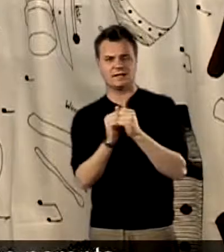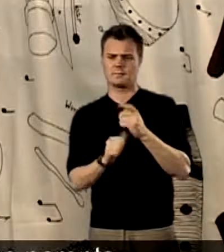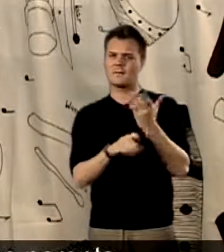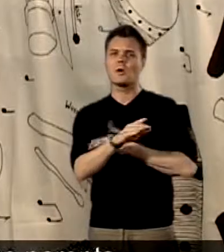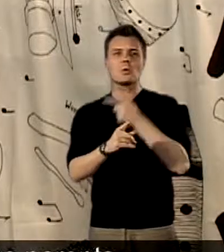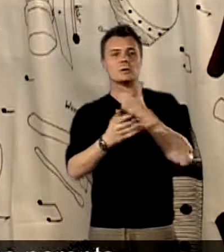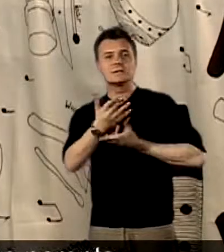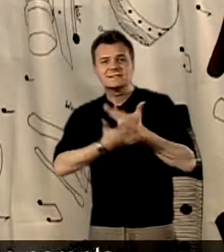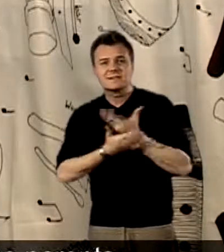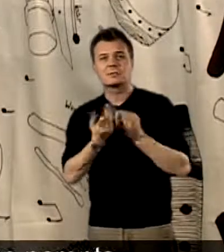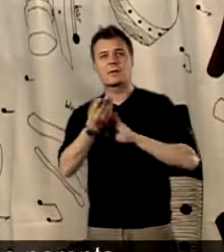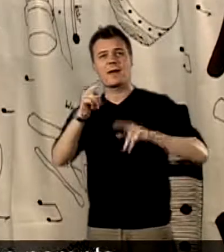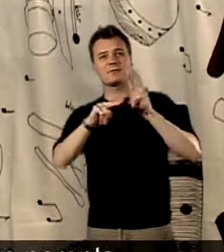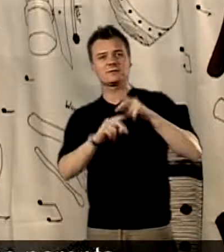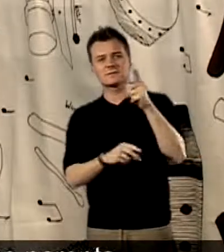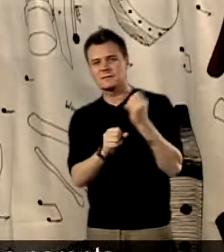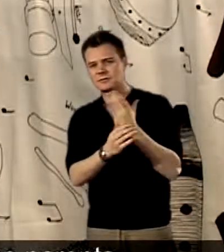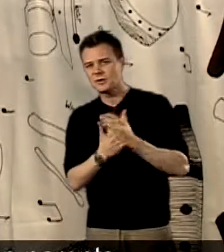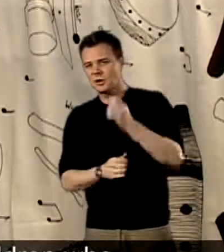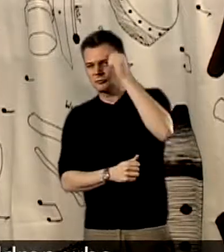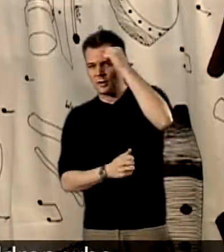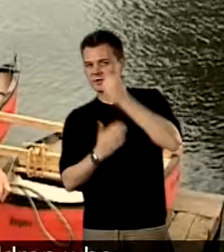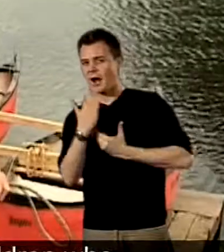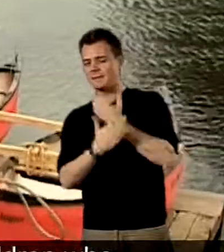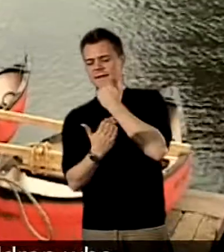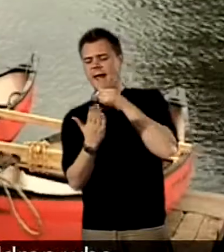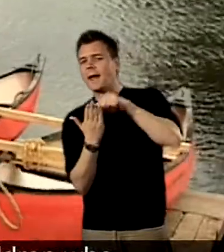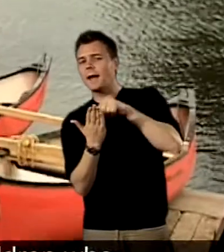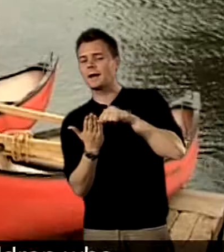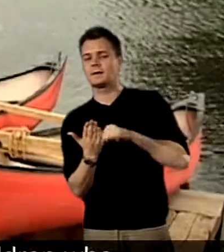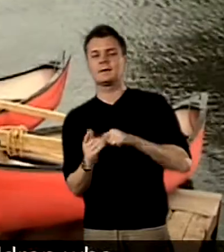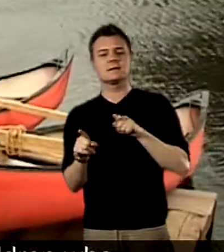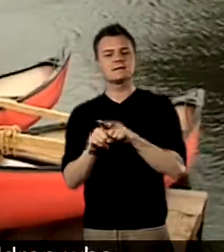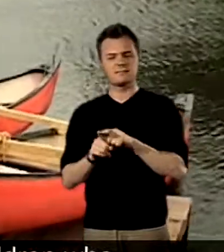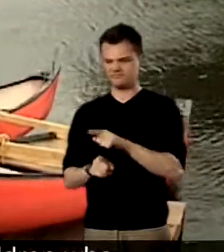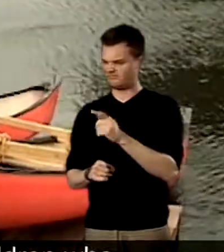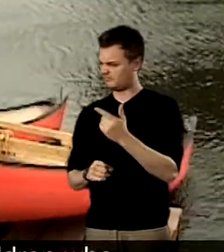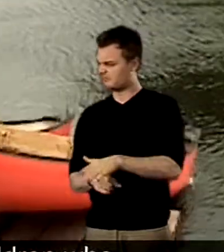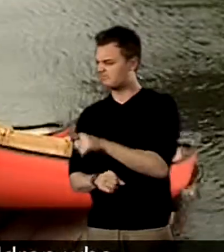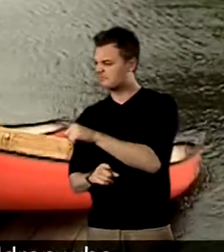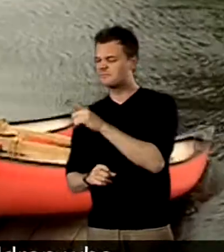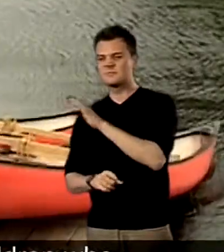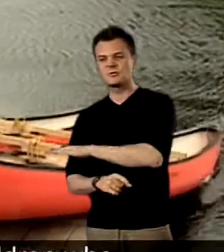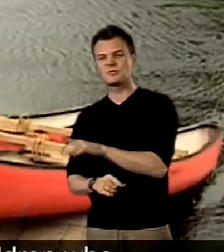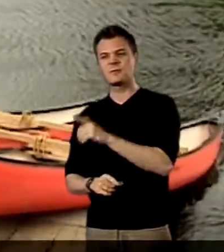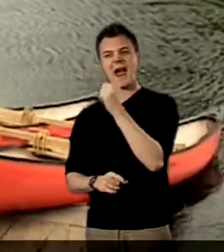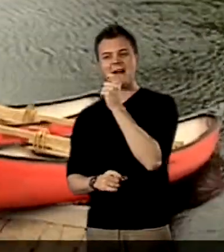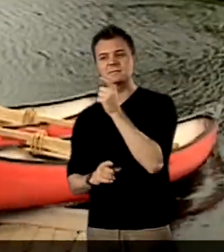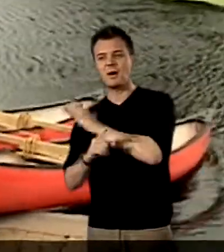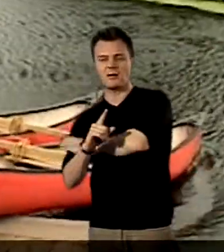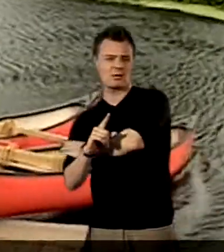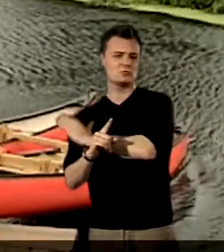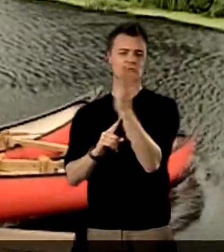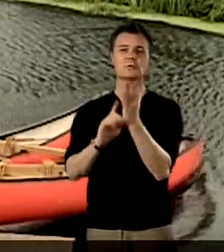parents to just ensure that our knowledge was up to date. And that goes for children who have asthma pumps right through to children who have high